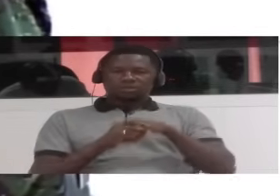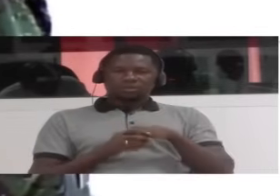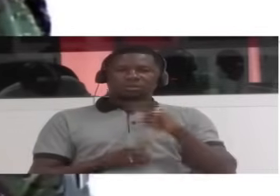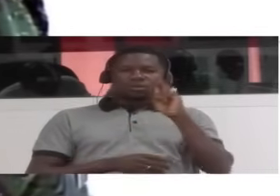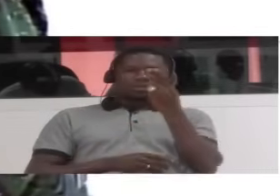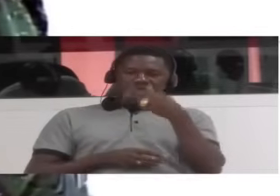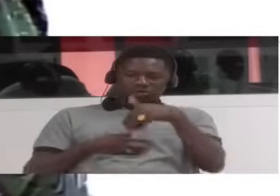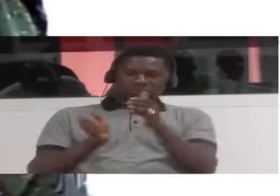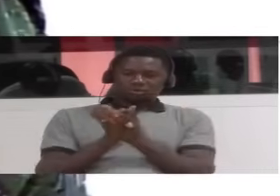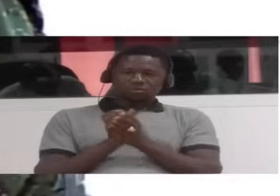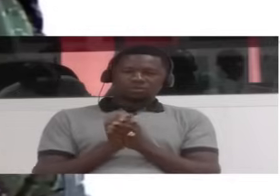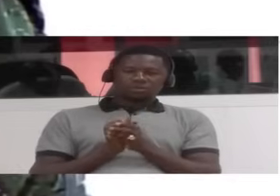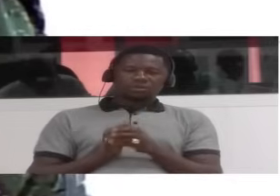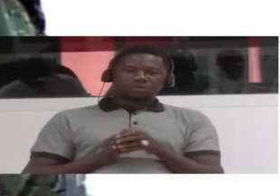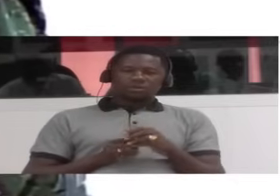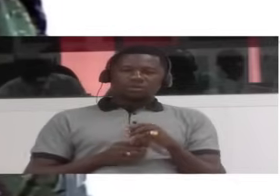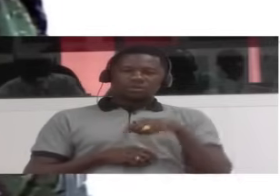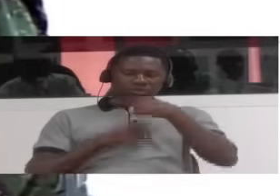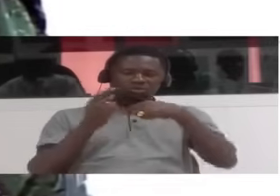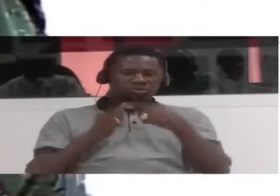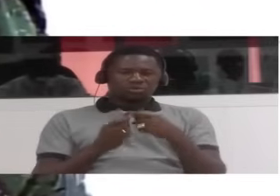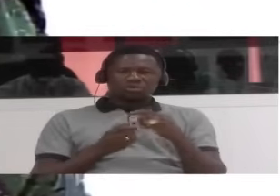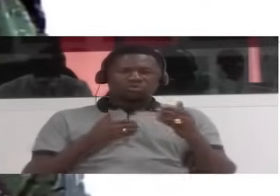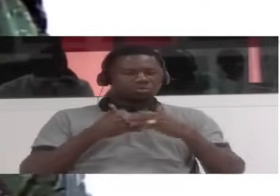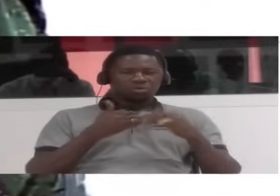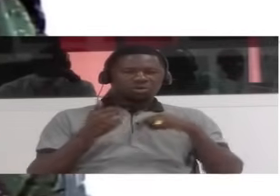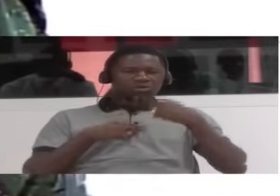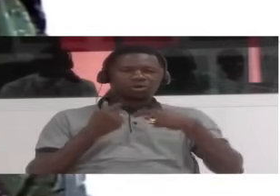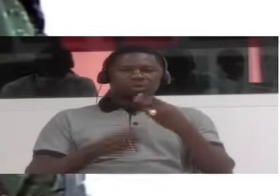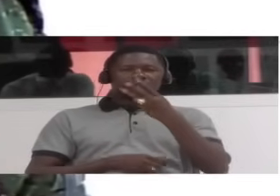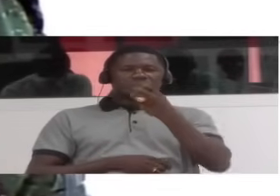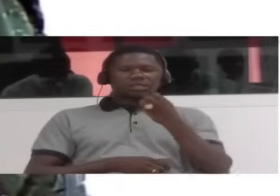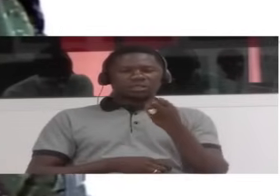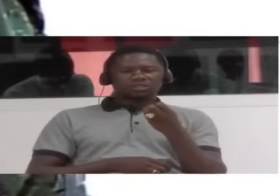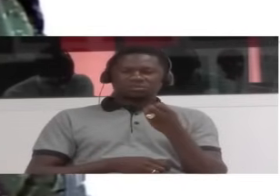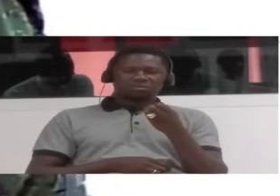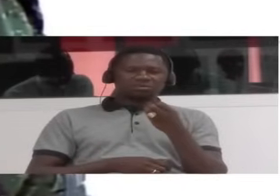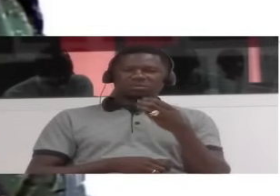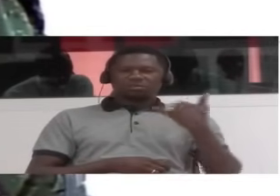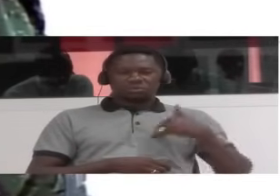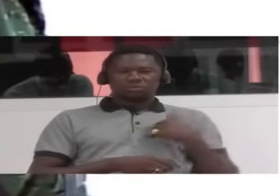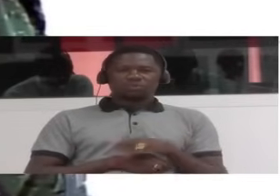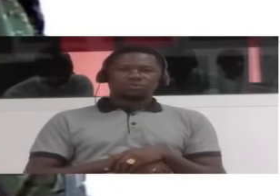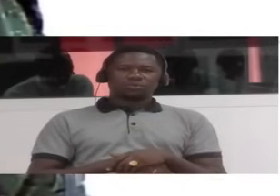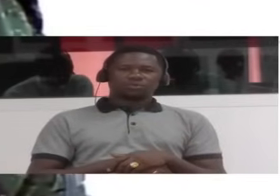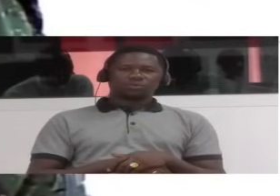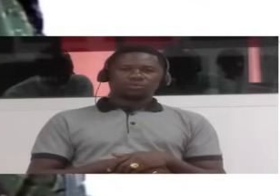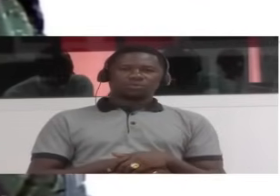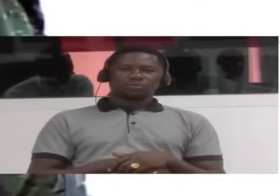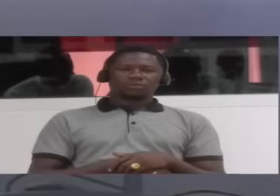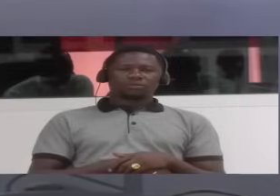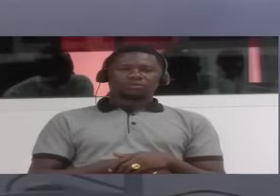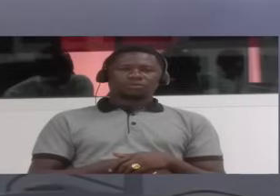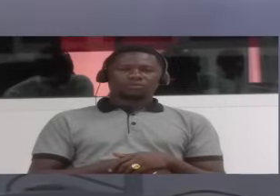second batch, it was almost a platoon, more than a platoon, 30-something men. That's right.